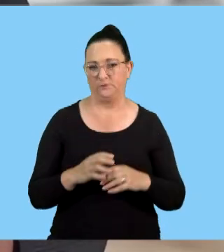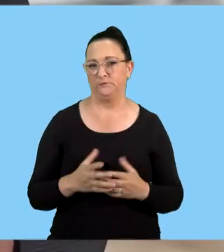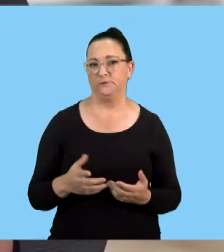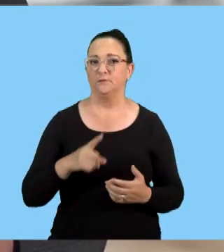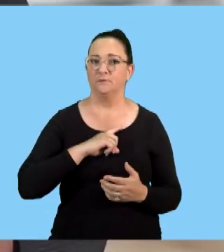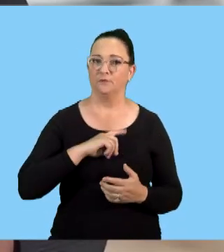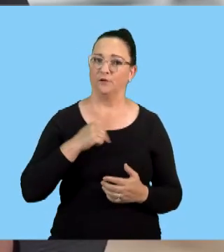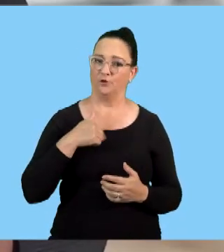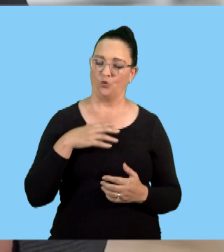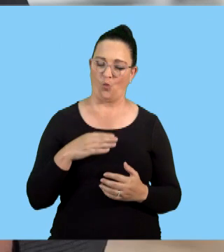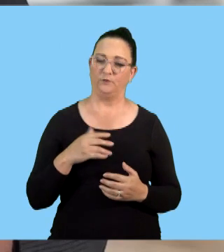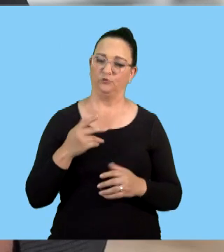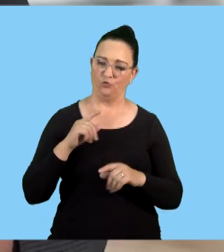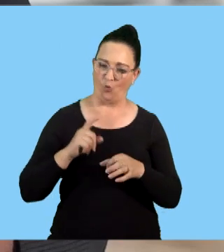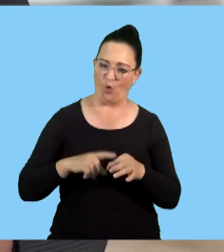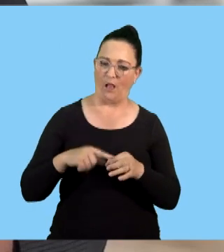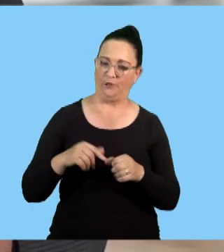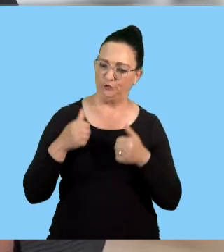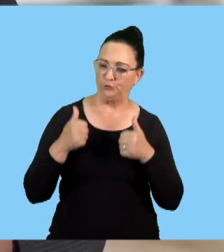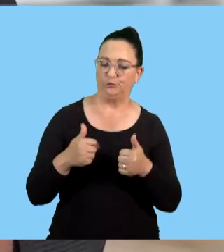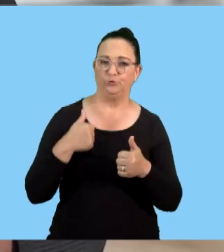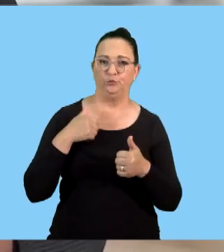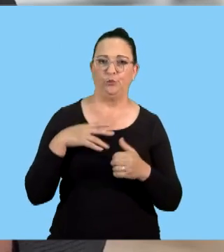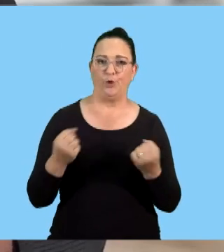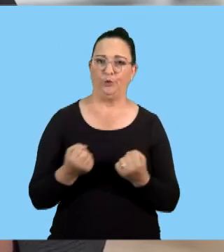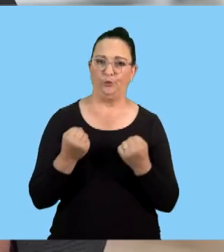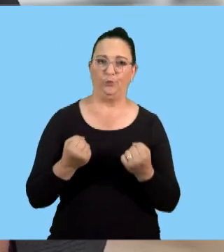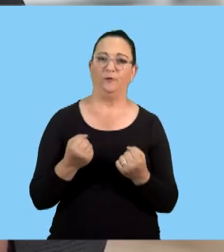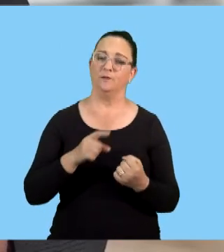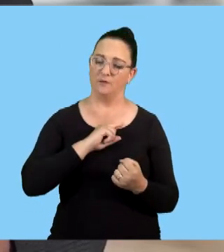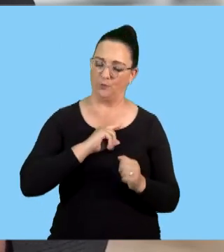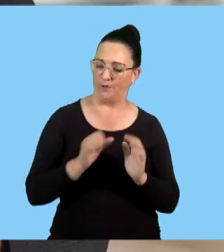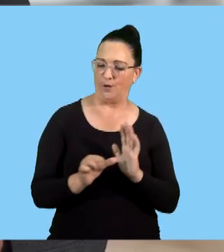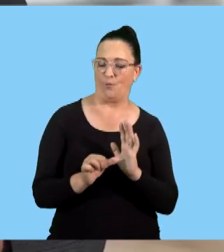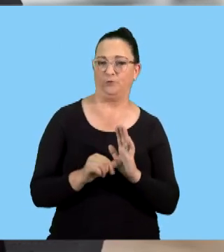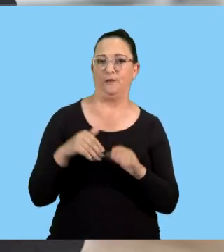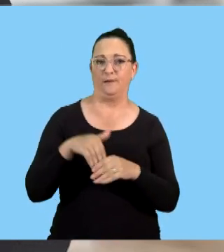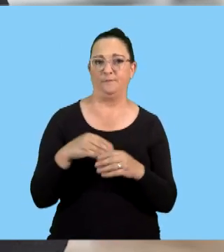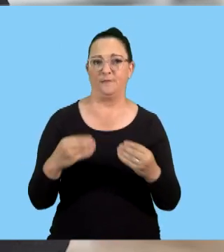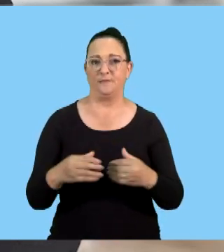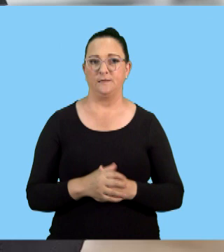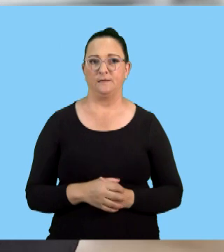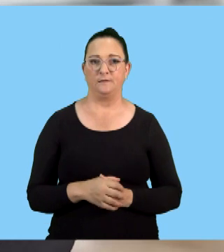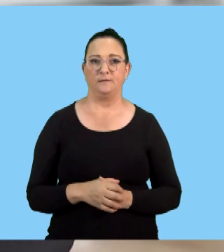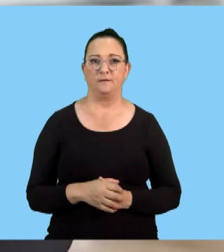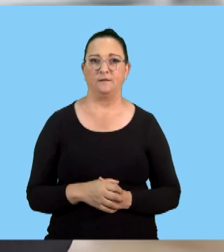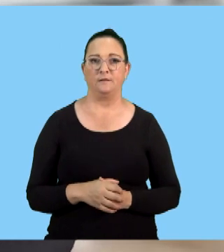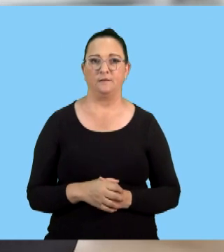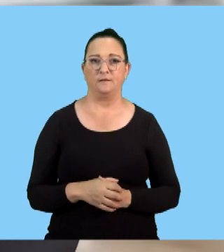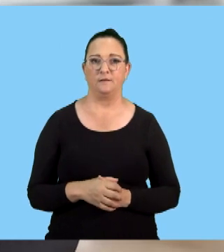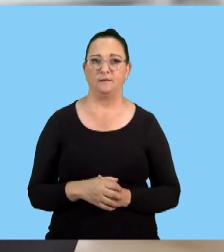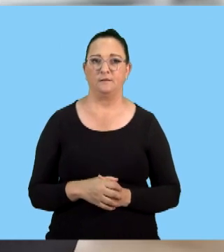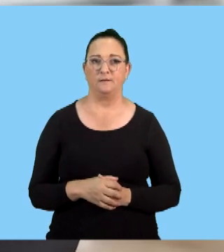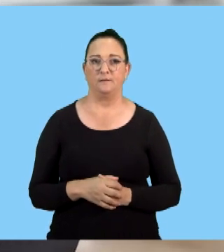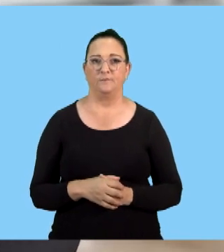We want to keep the standard. Quality is of paramount importance in the business. Right, the second provision is